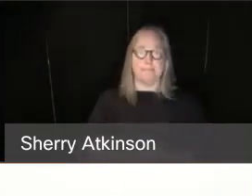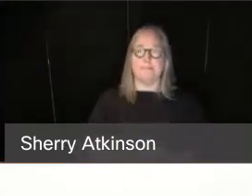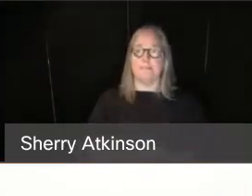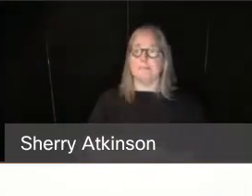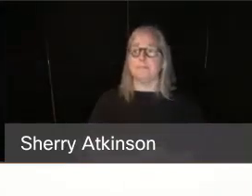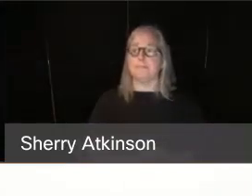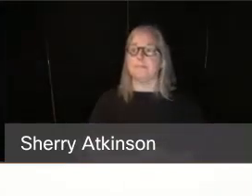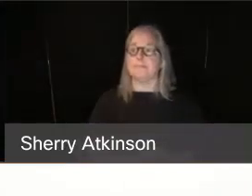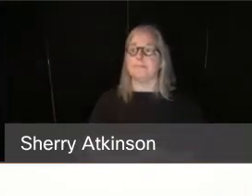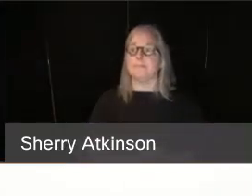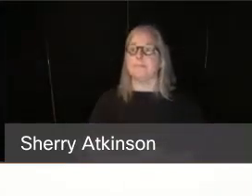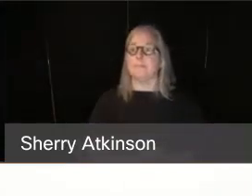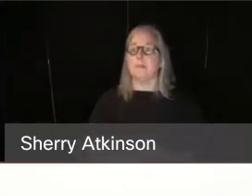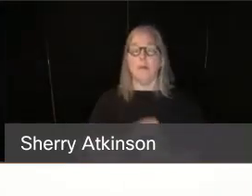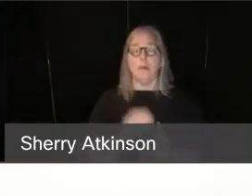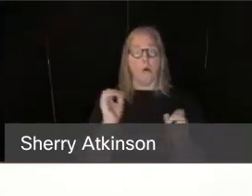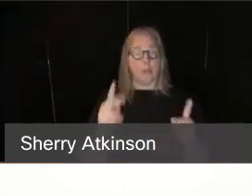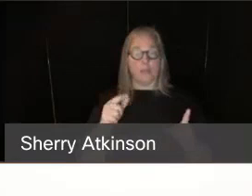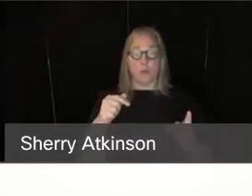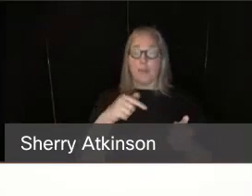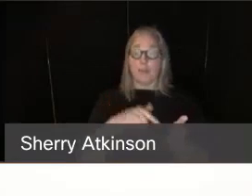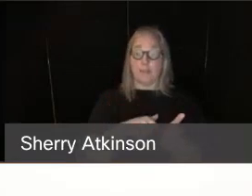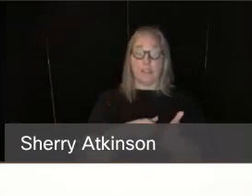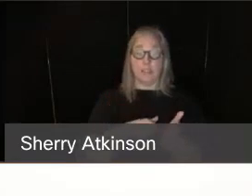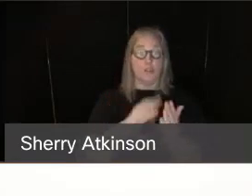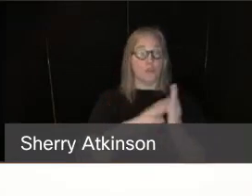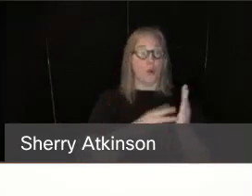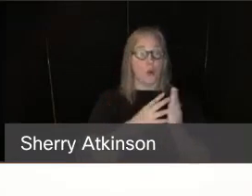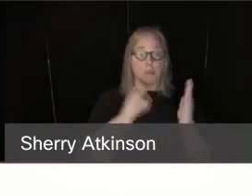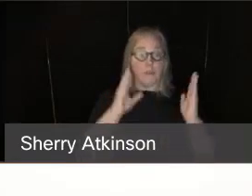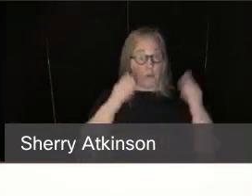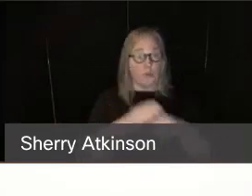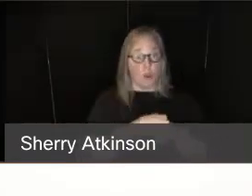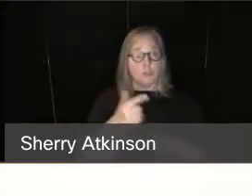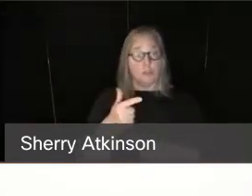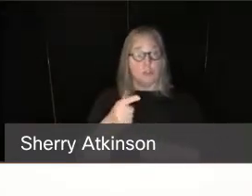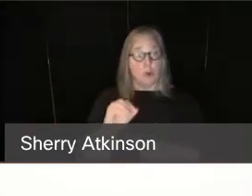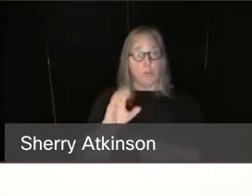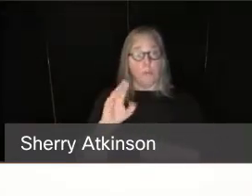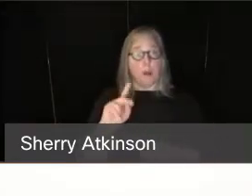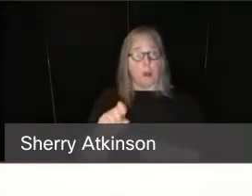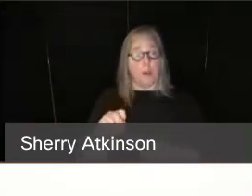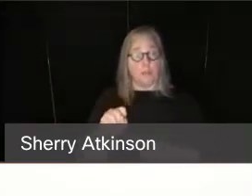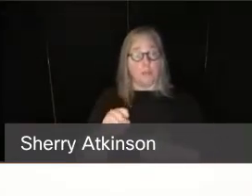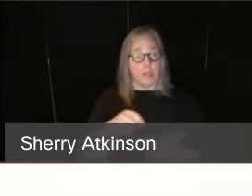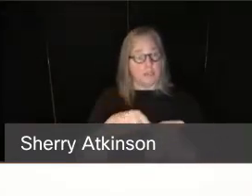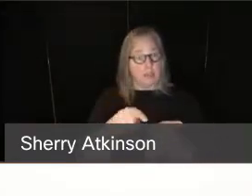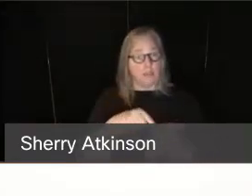All right, so this chart is focused on GO bonds expenditures.